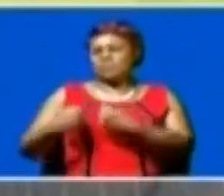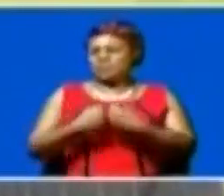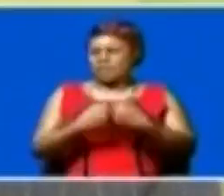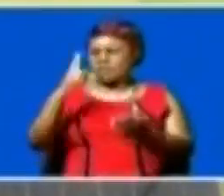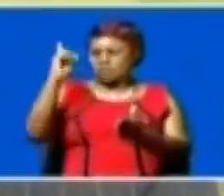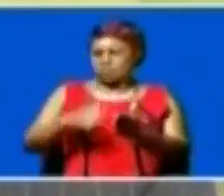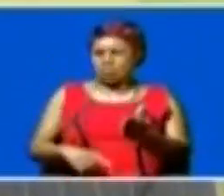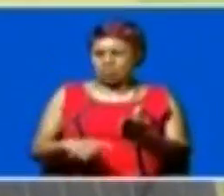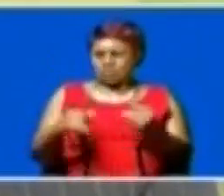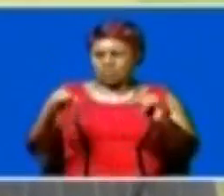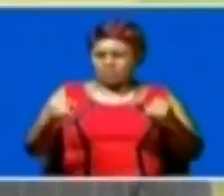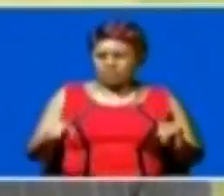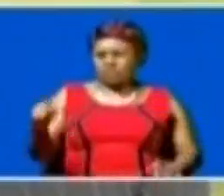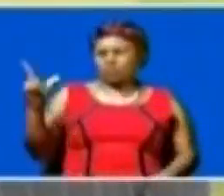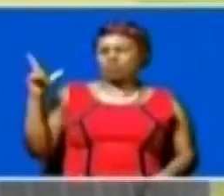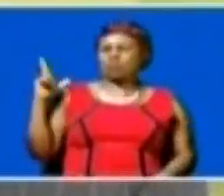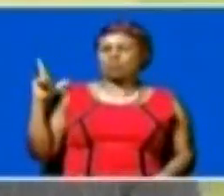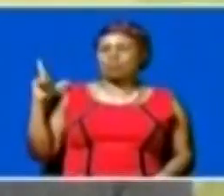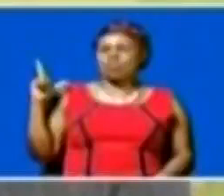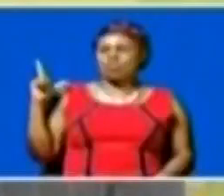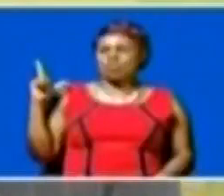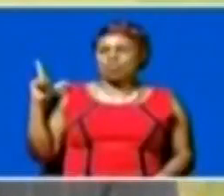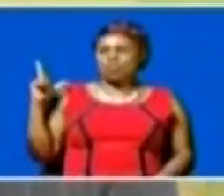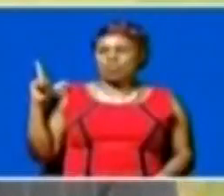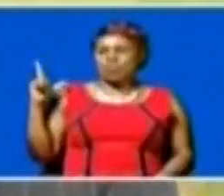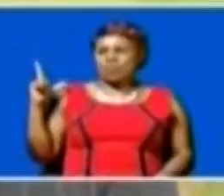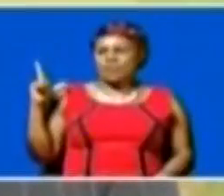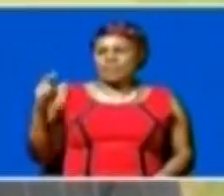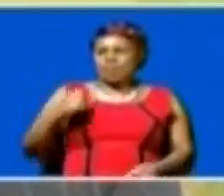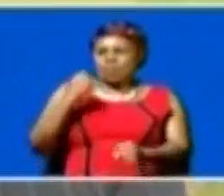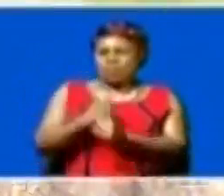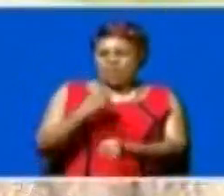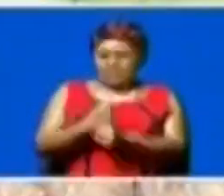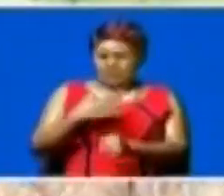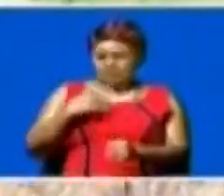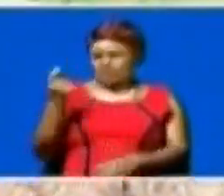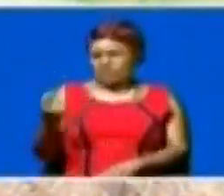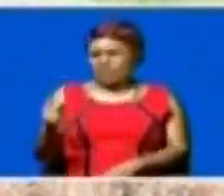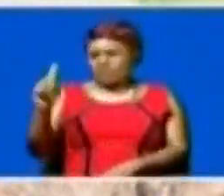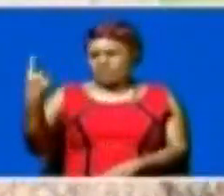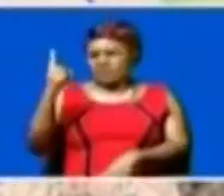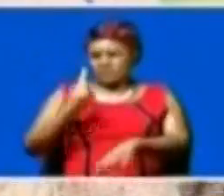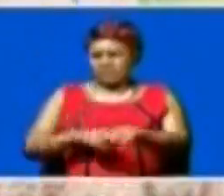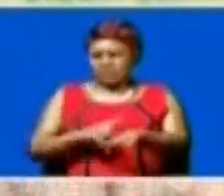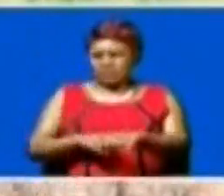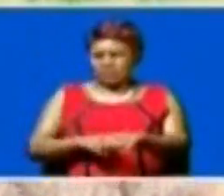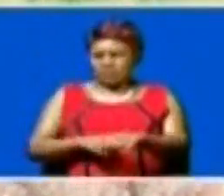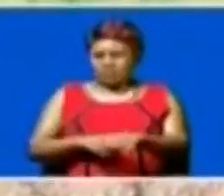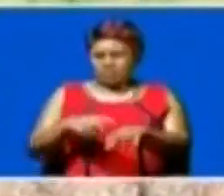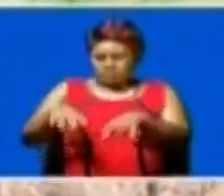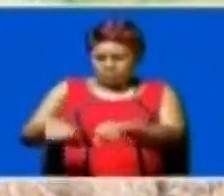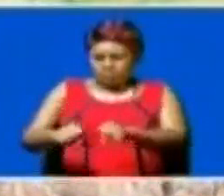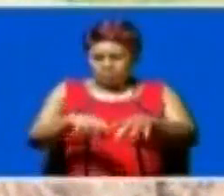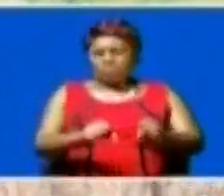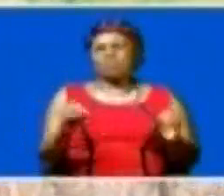been in terms of enforcement. In terms of, you find that our staffs are very lean. In the first place, there shouldn't have been